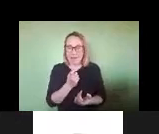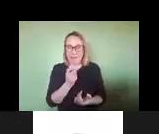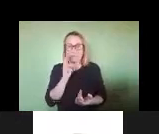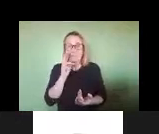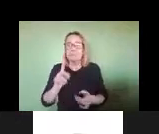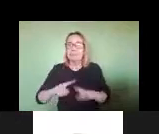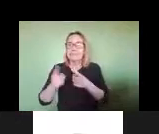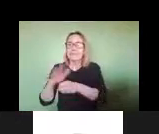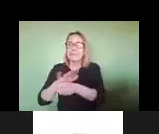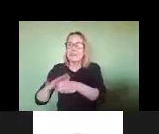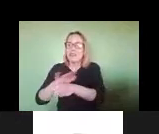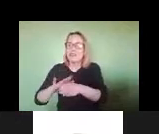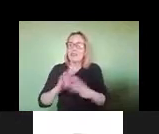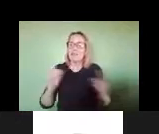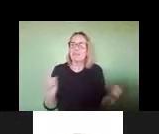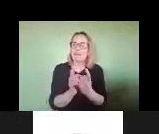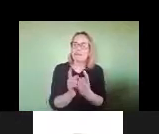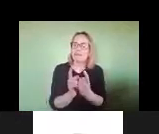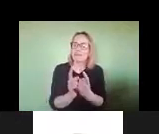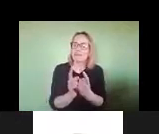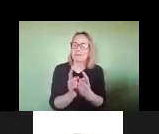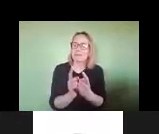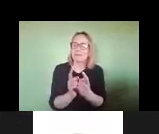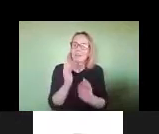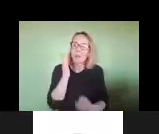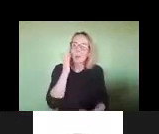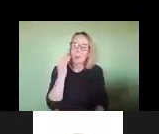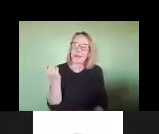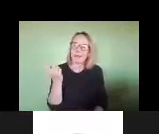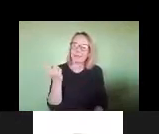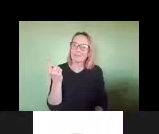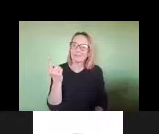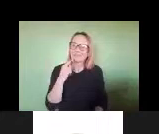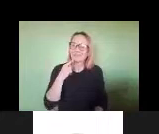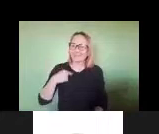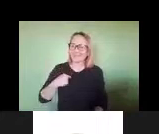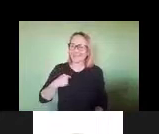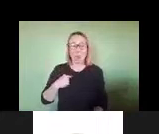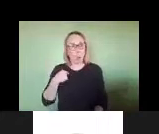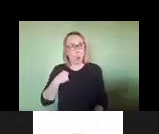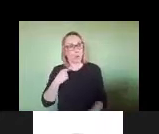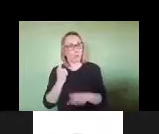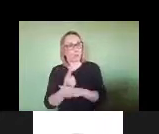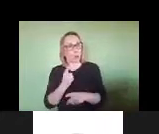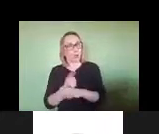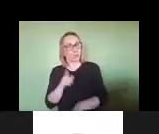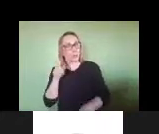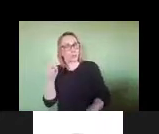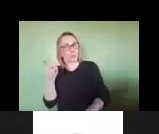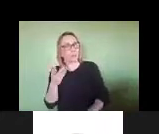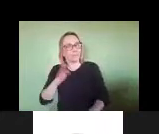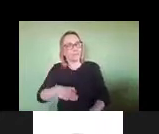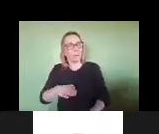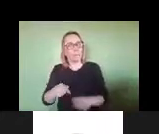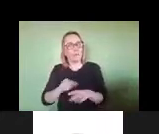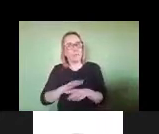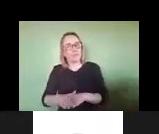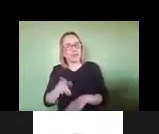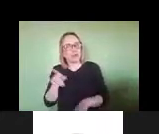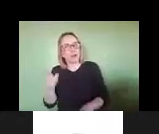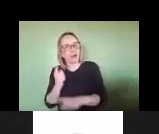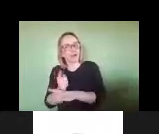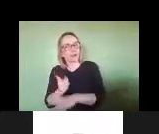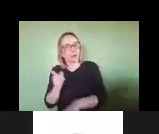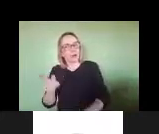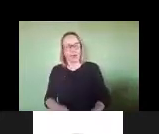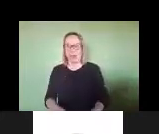different areas and stuff like that, and see when they come back to me and they say, oh, by the way, I was talking to so-and-so from Edinburgh or that. I